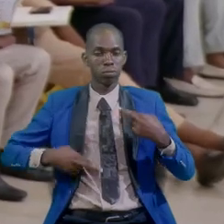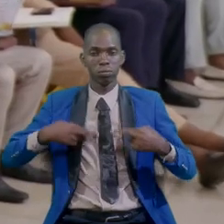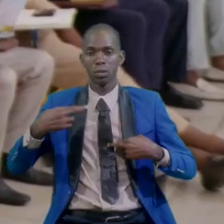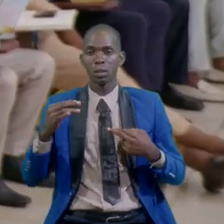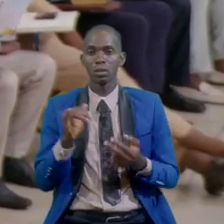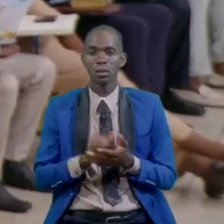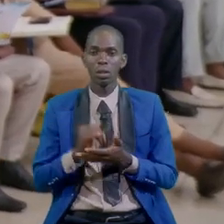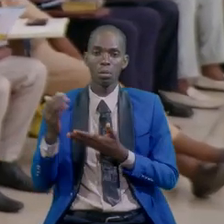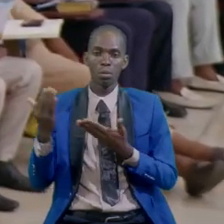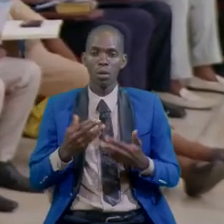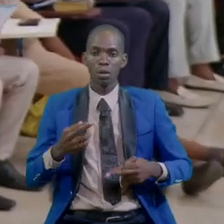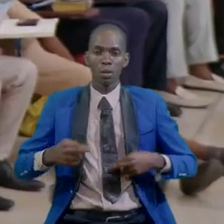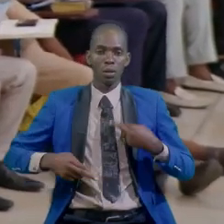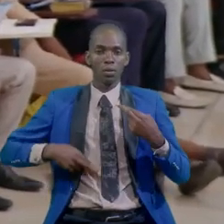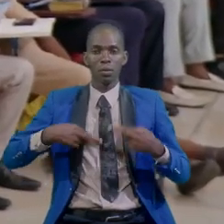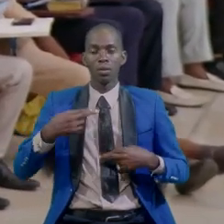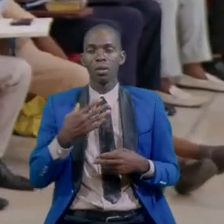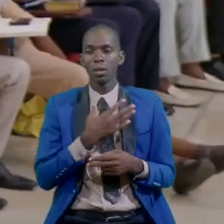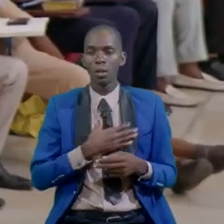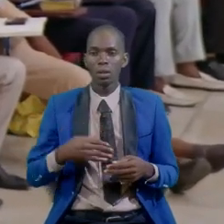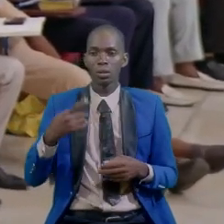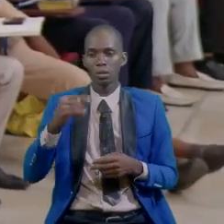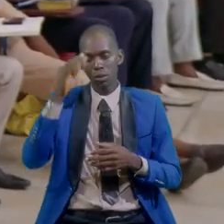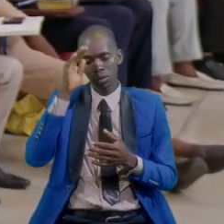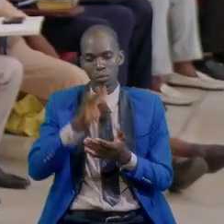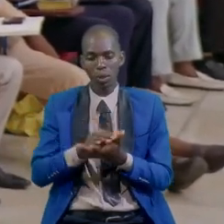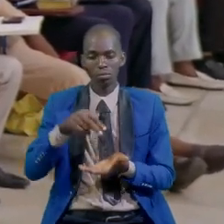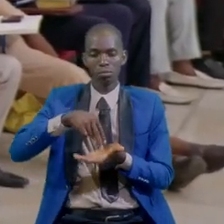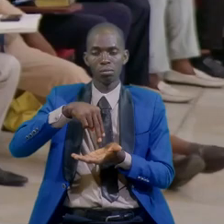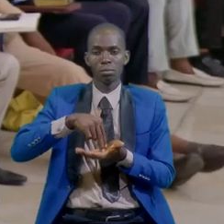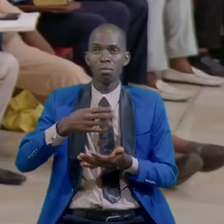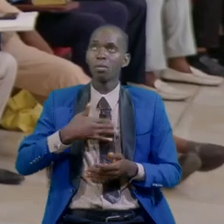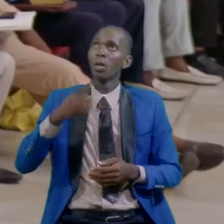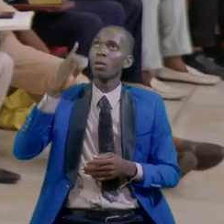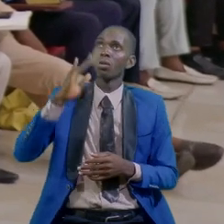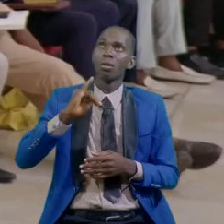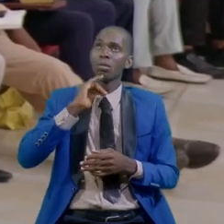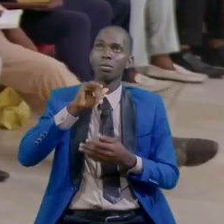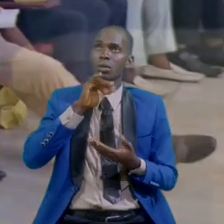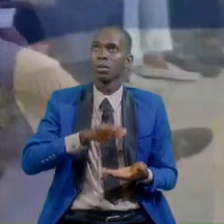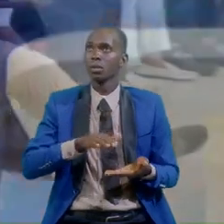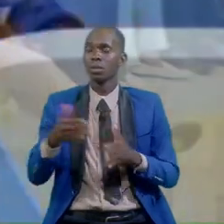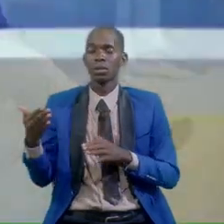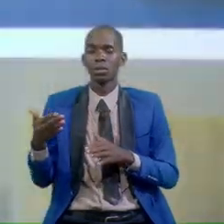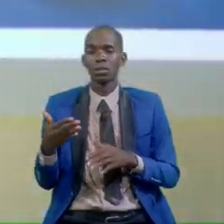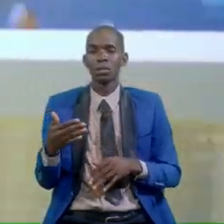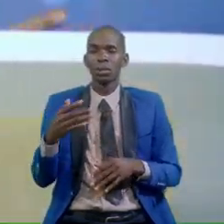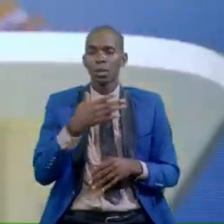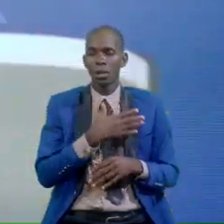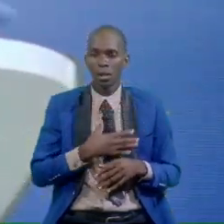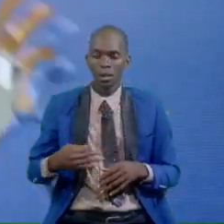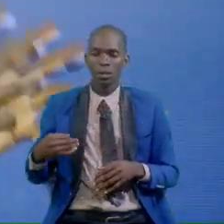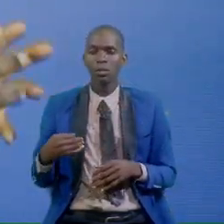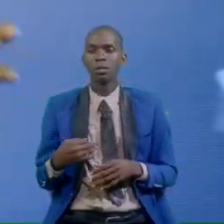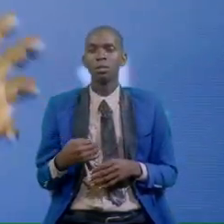revival. And then he got up and he said, "My God is not dead. If there are as